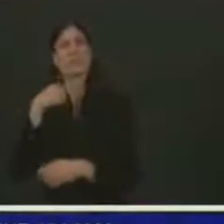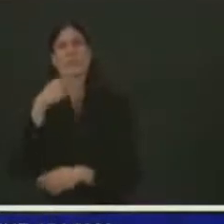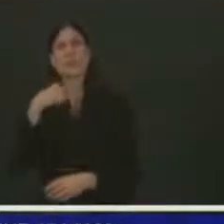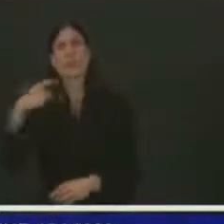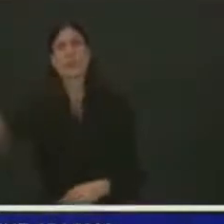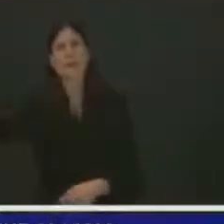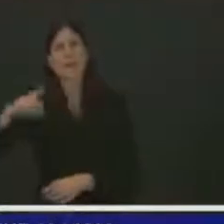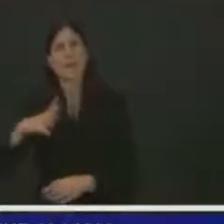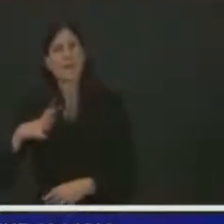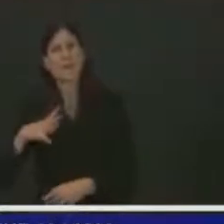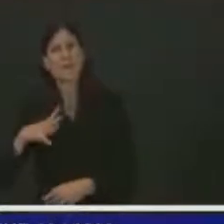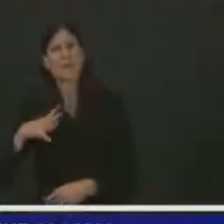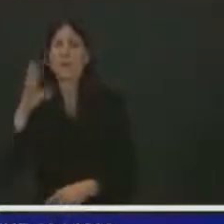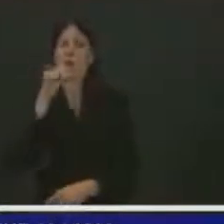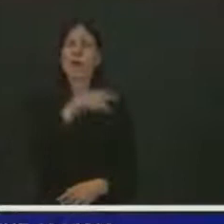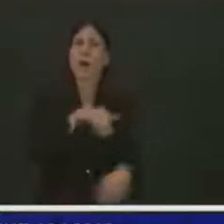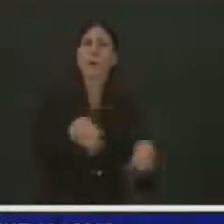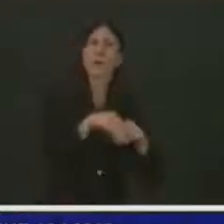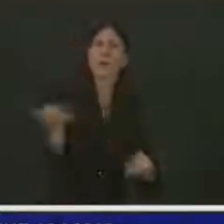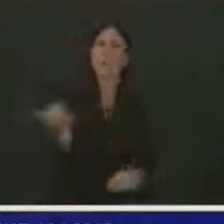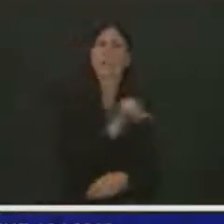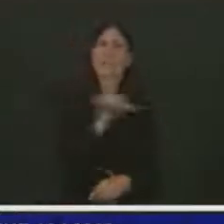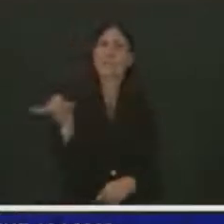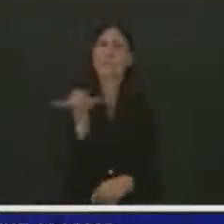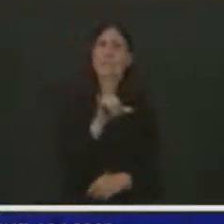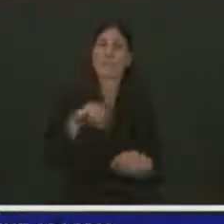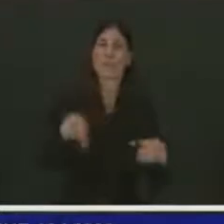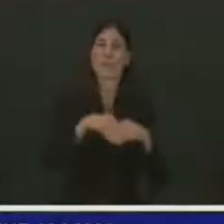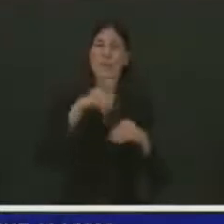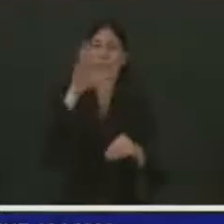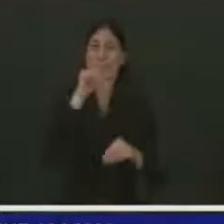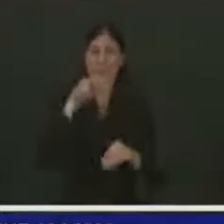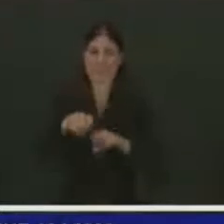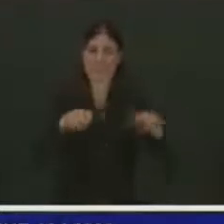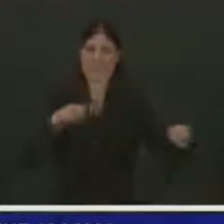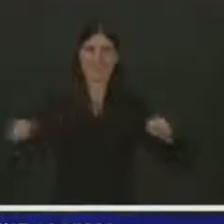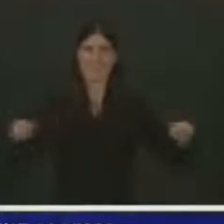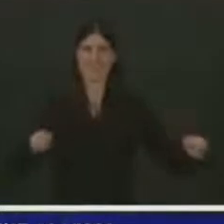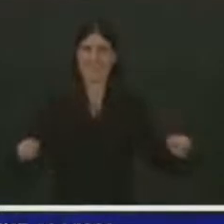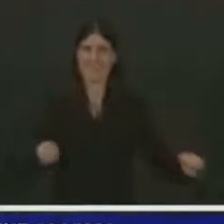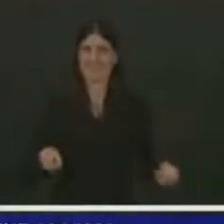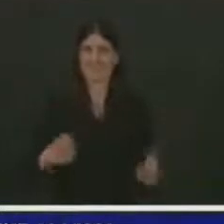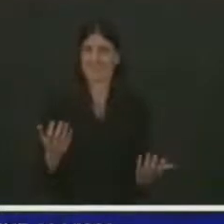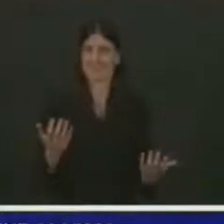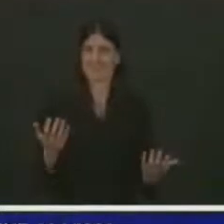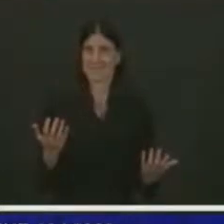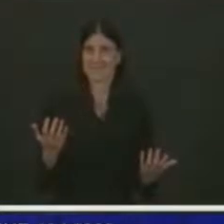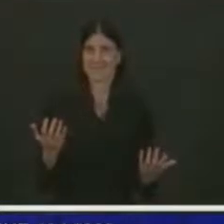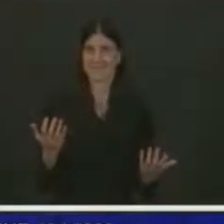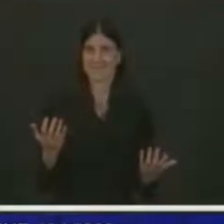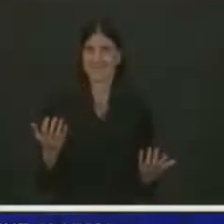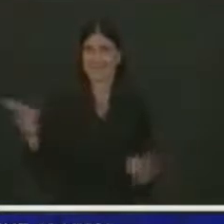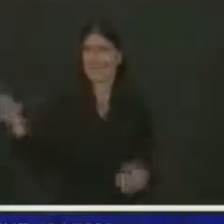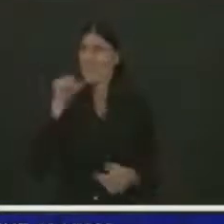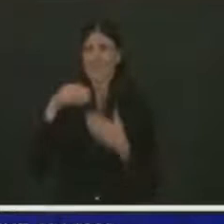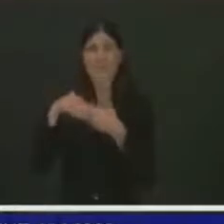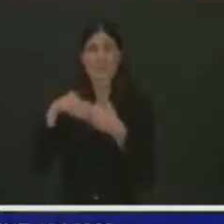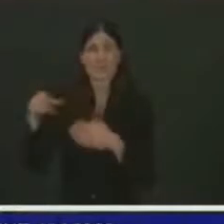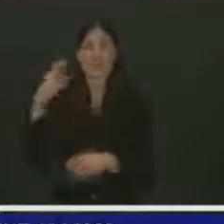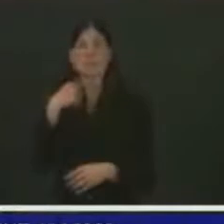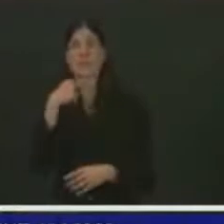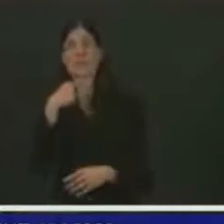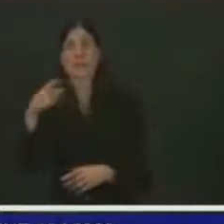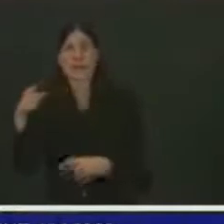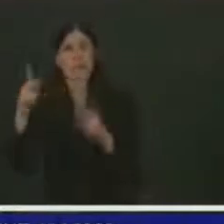socially distant. So why can't government turn a little bit? Yeah. So look, it is a very fair question, and I am not pretending that